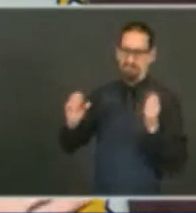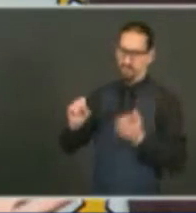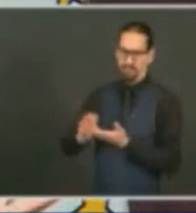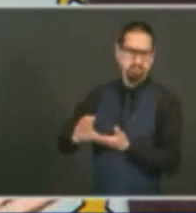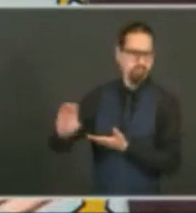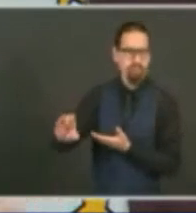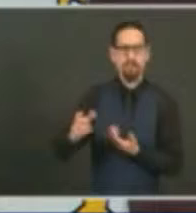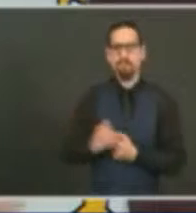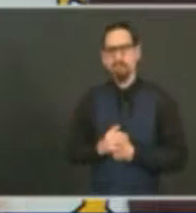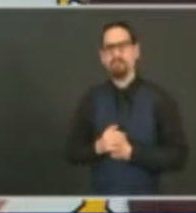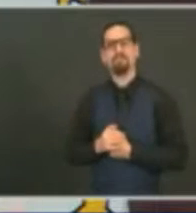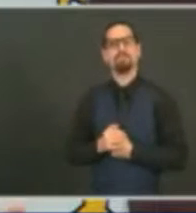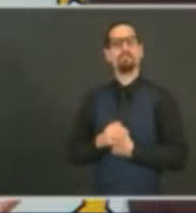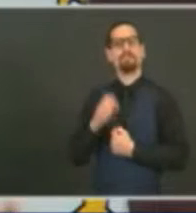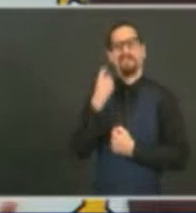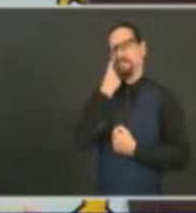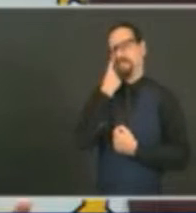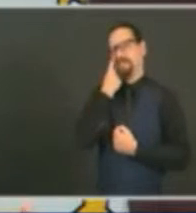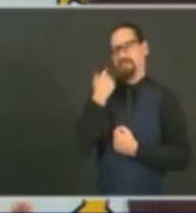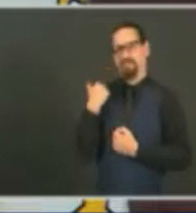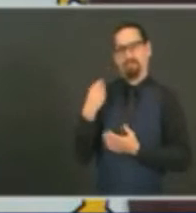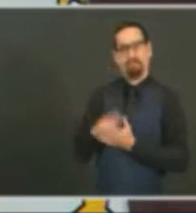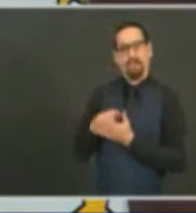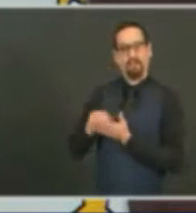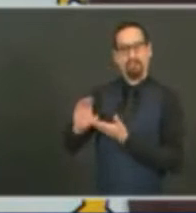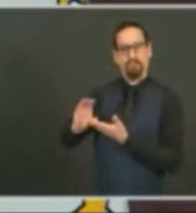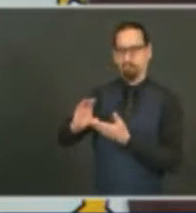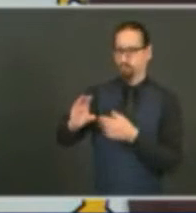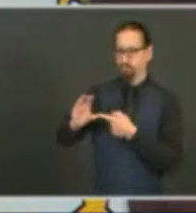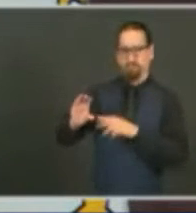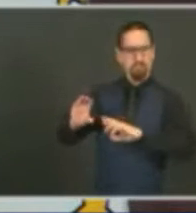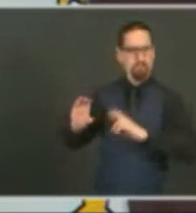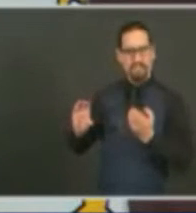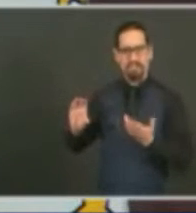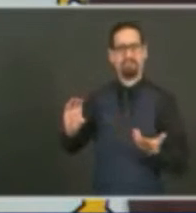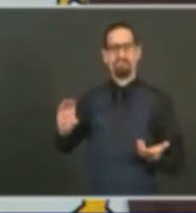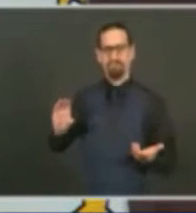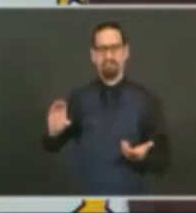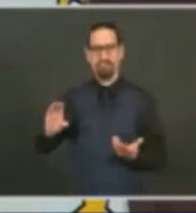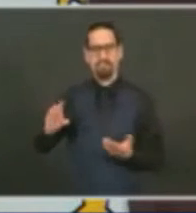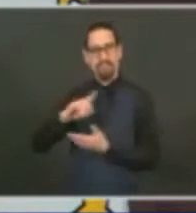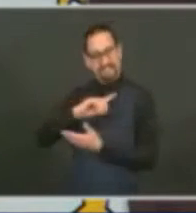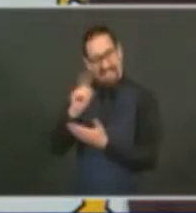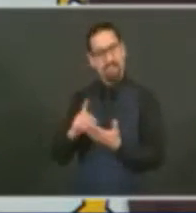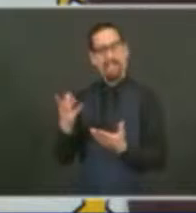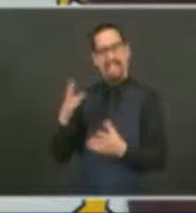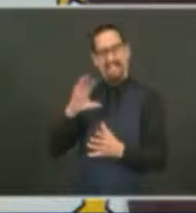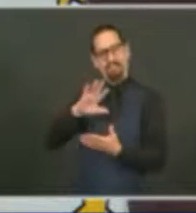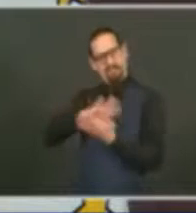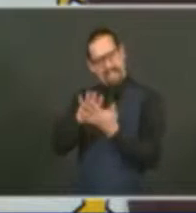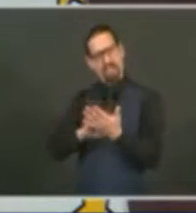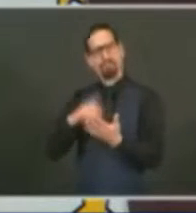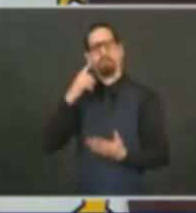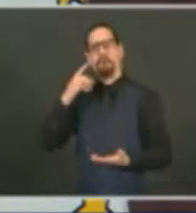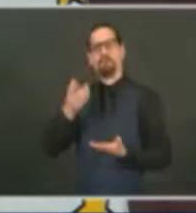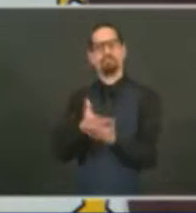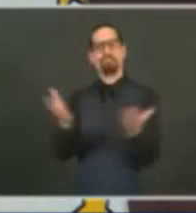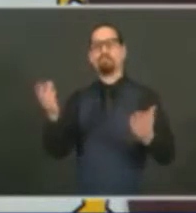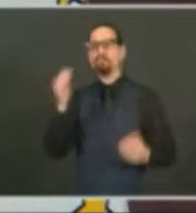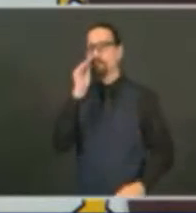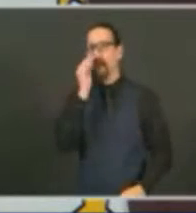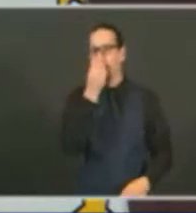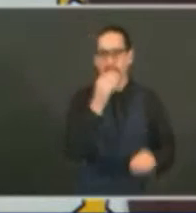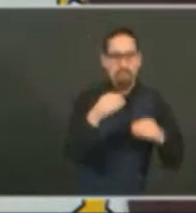most recent round was specifically designed to include florists, photographers, all of